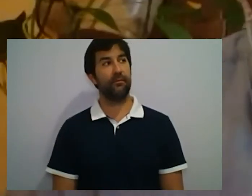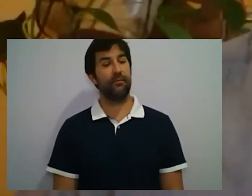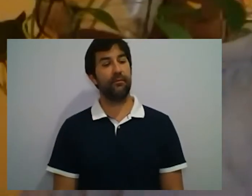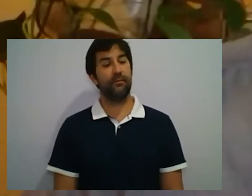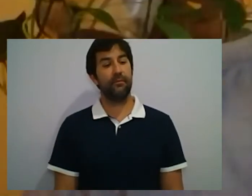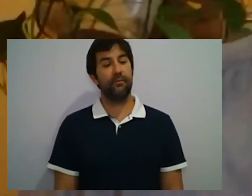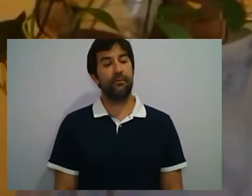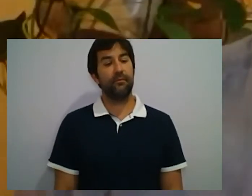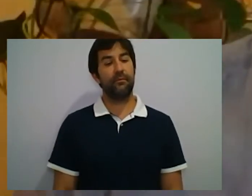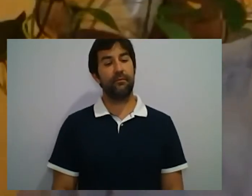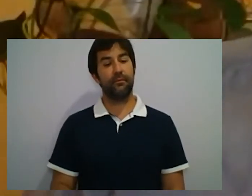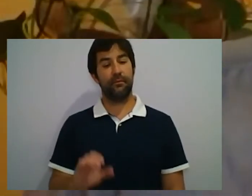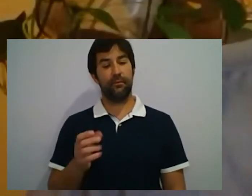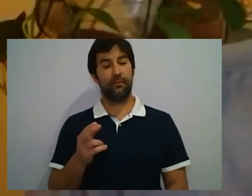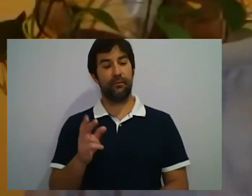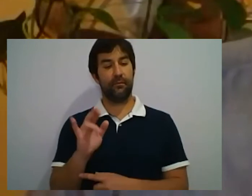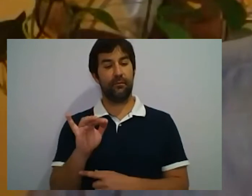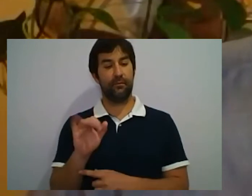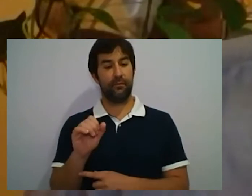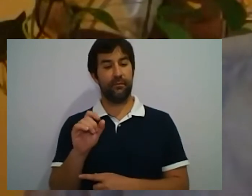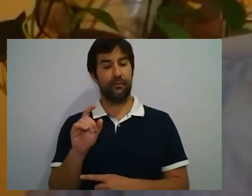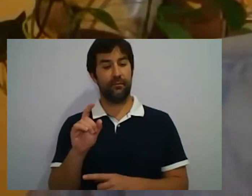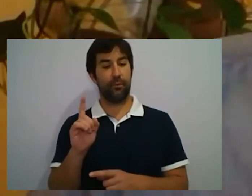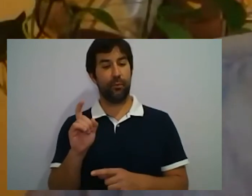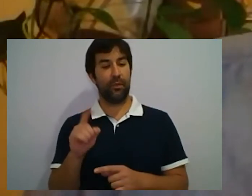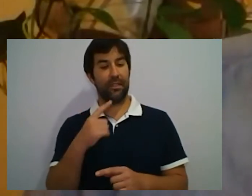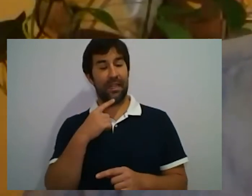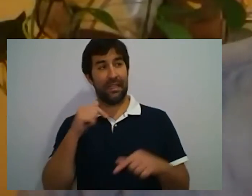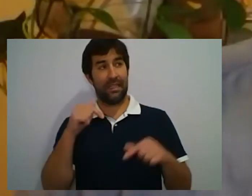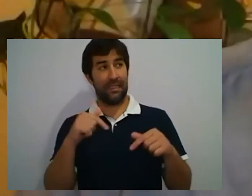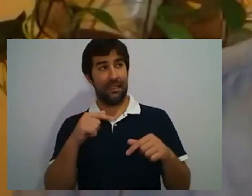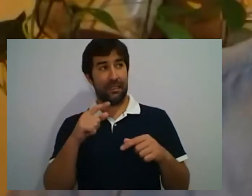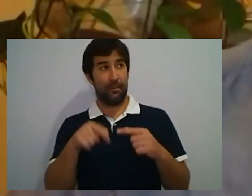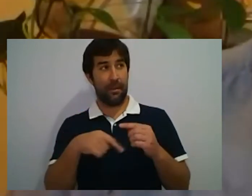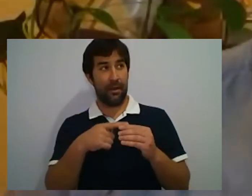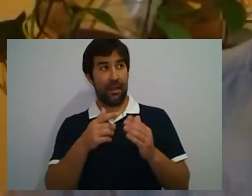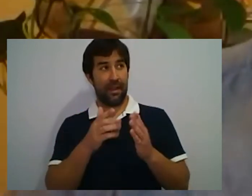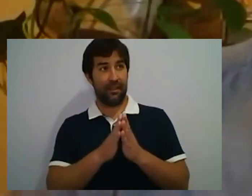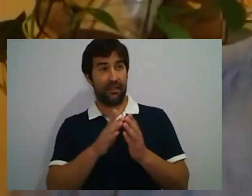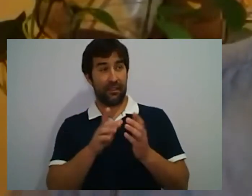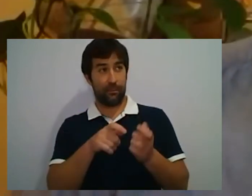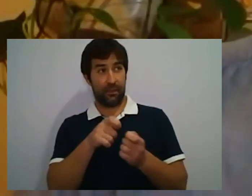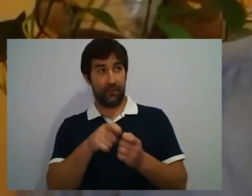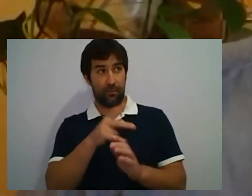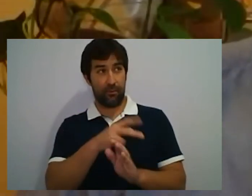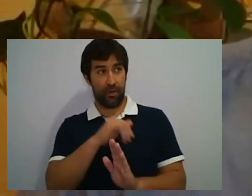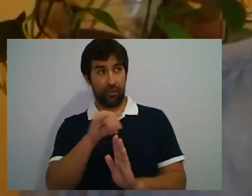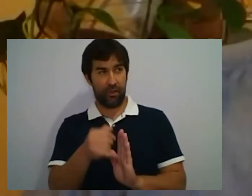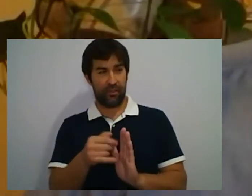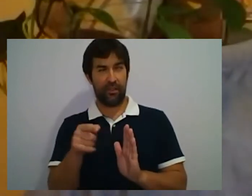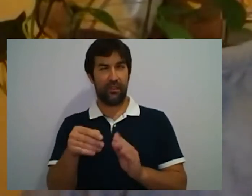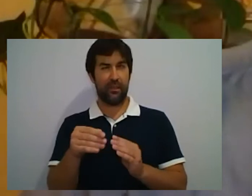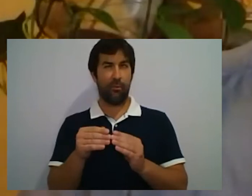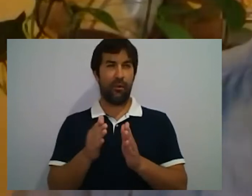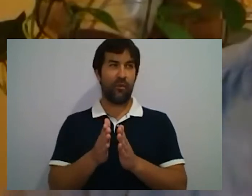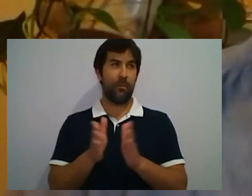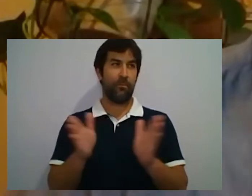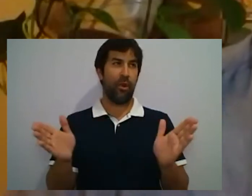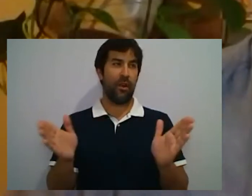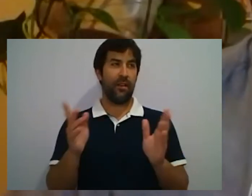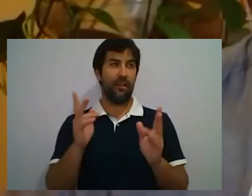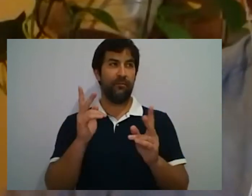Very true. The other private question I got was around curb cuts, and specifically one that was kind of around a bend. Can you talk about the